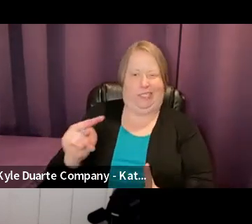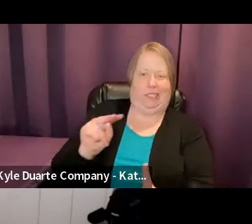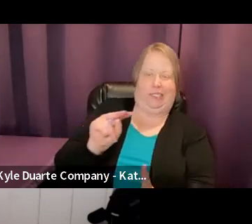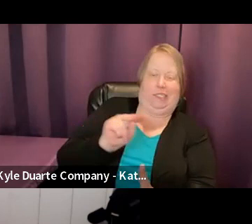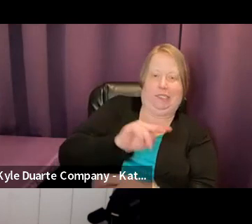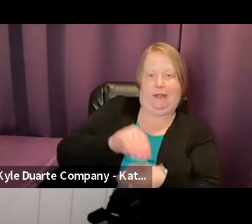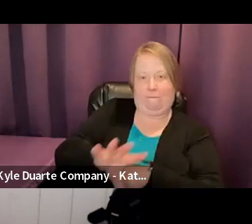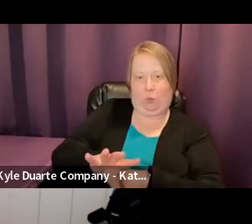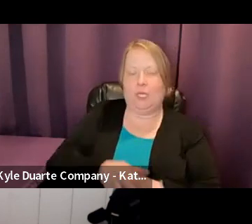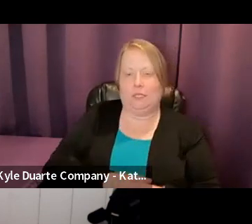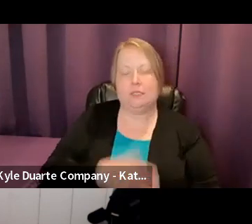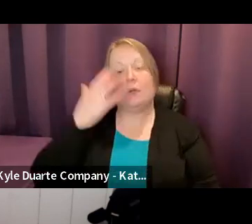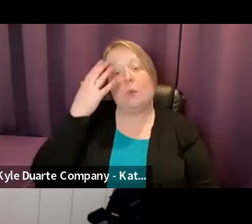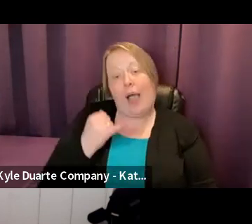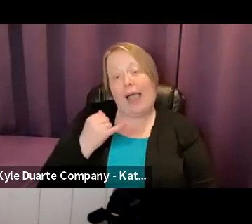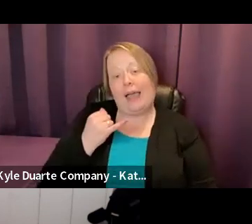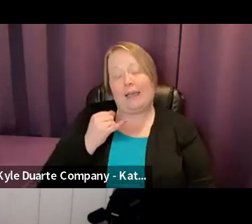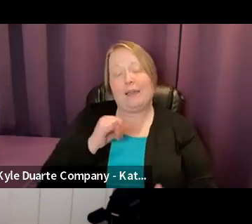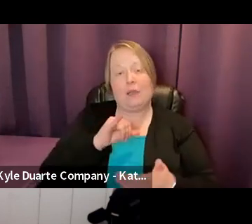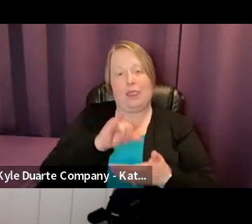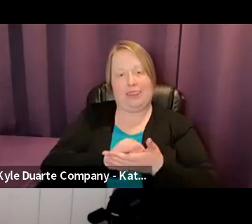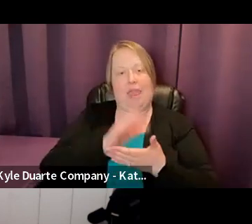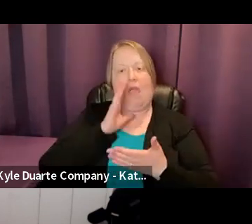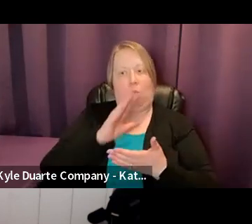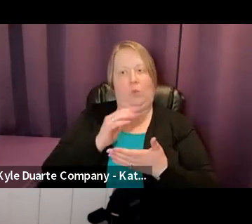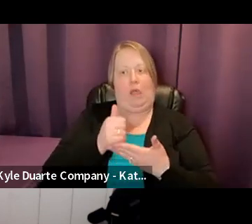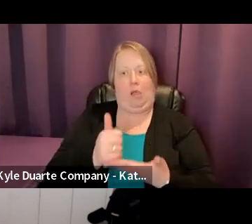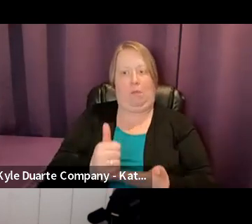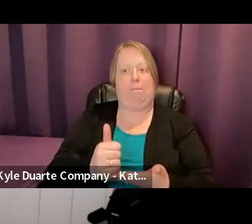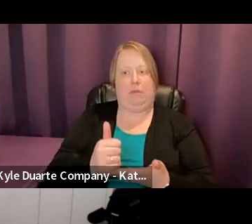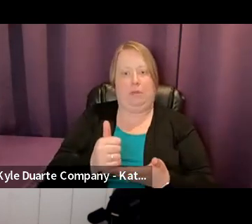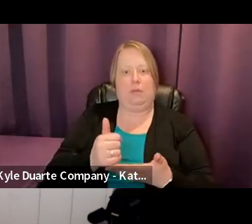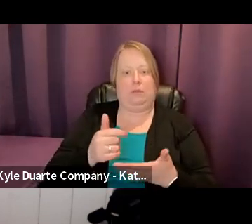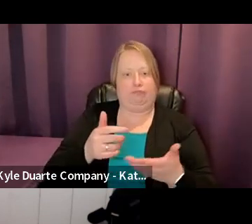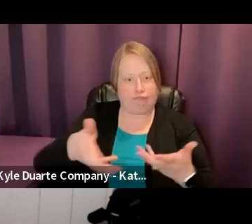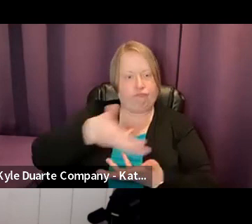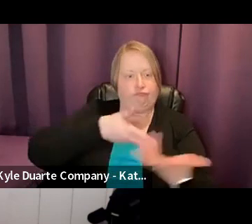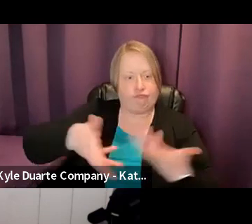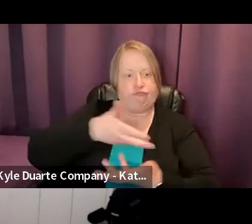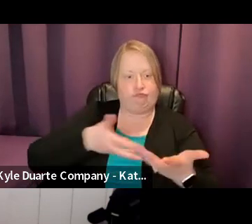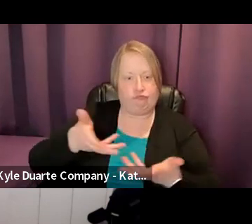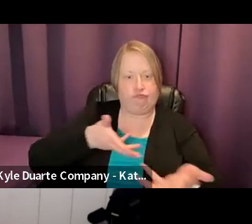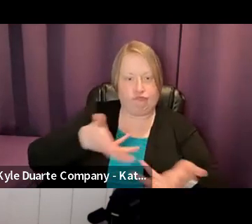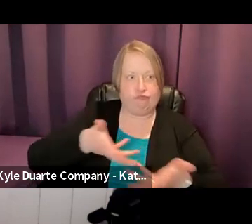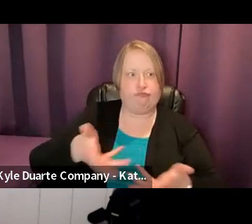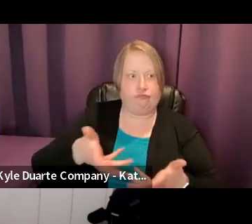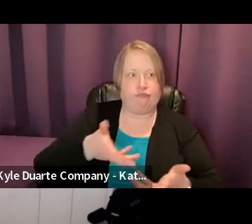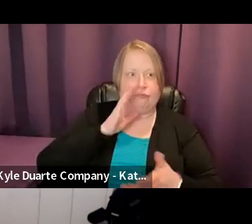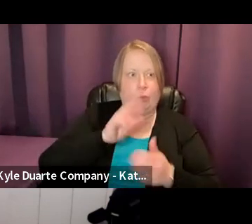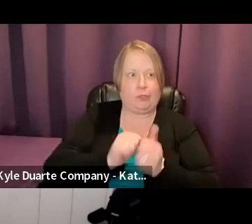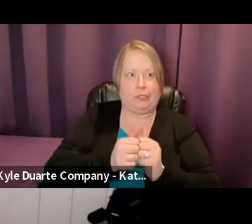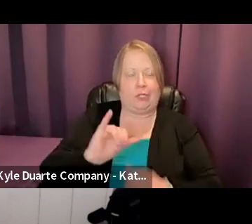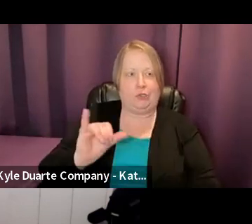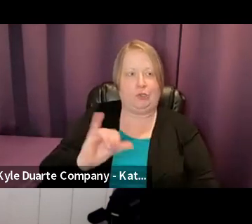that will work towards the treatment of disabled people being changed as well. A lot of